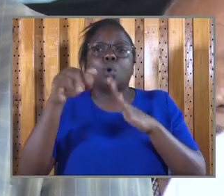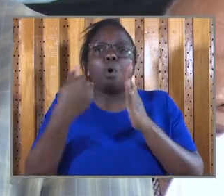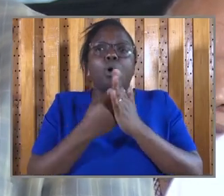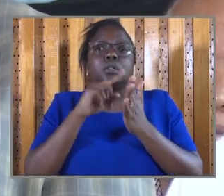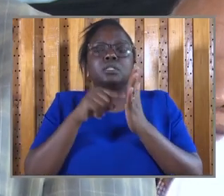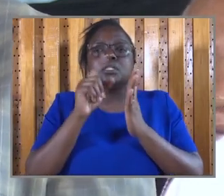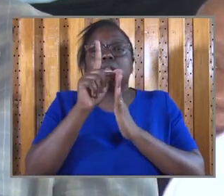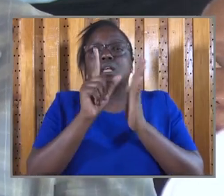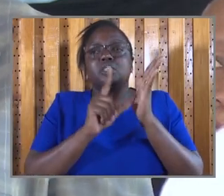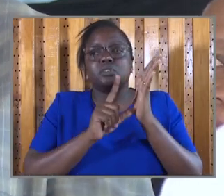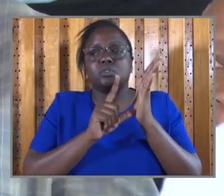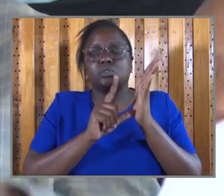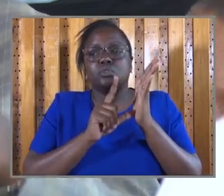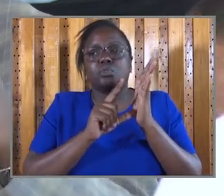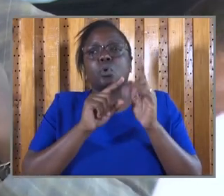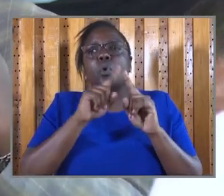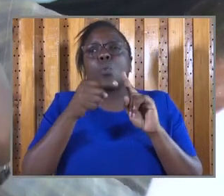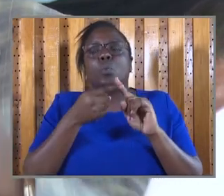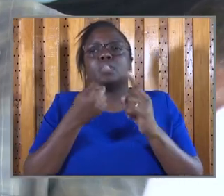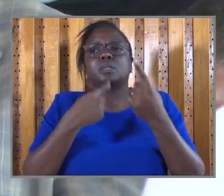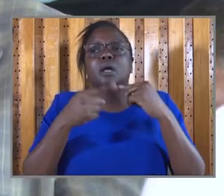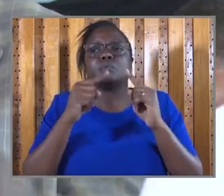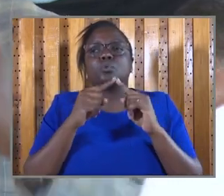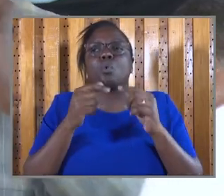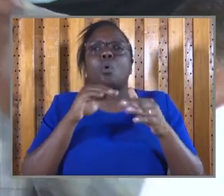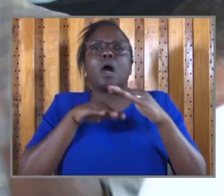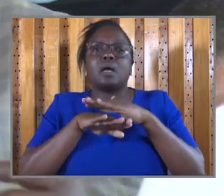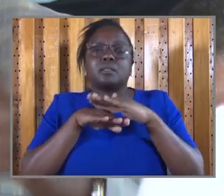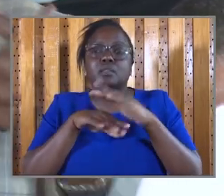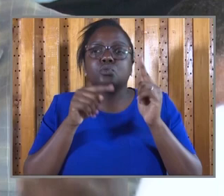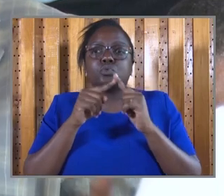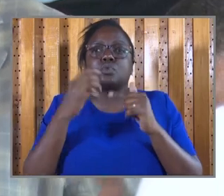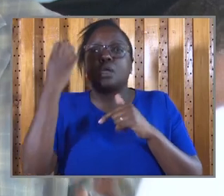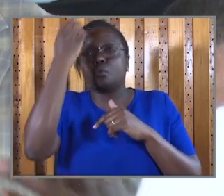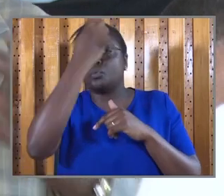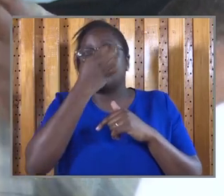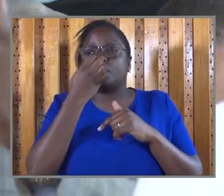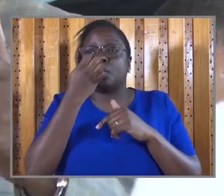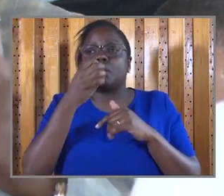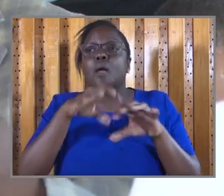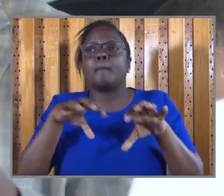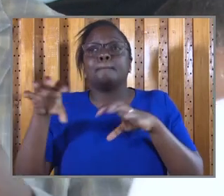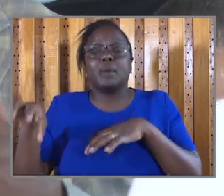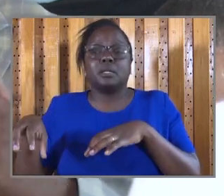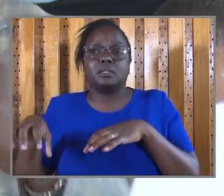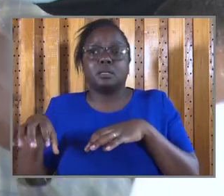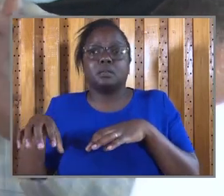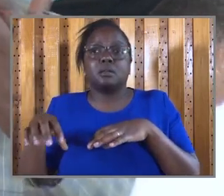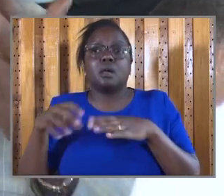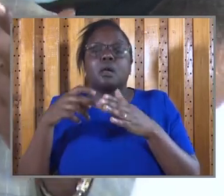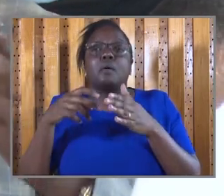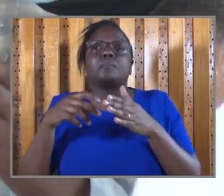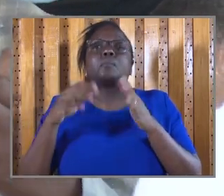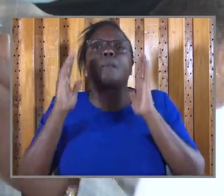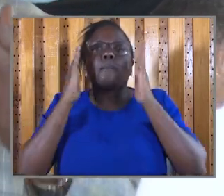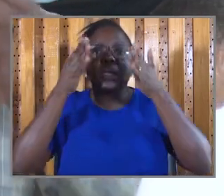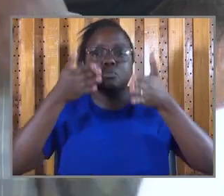legislations regarding our access to the European market, paying to attention the issue of